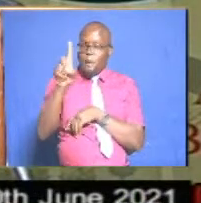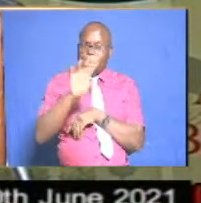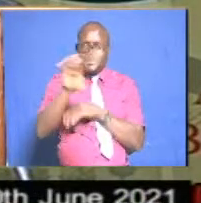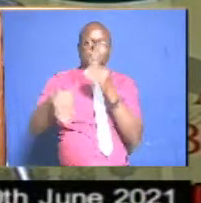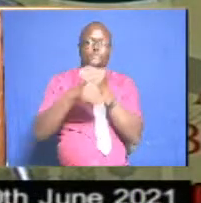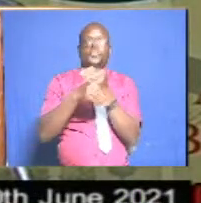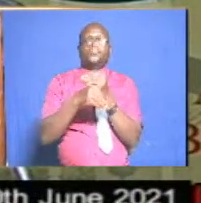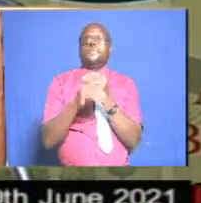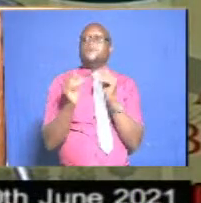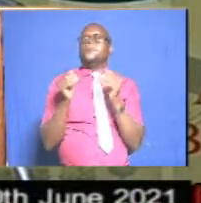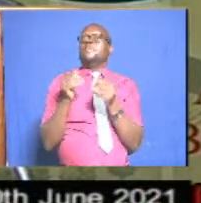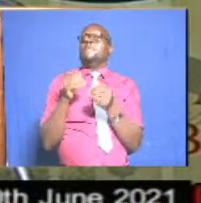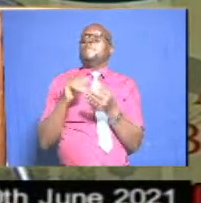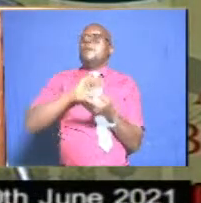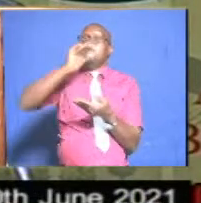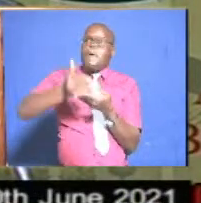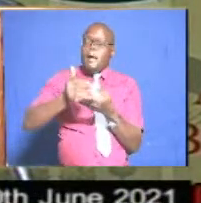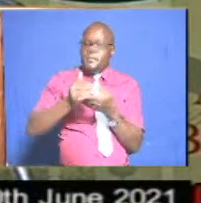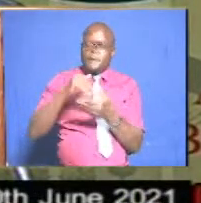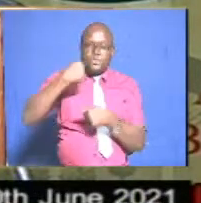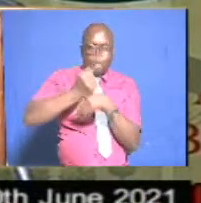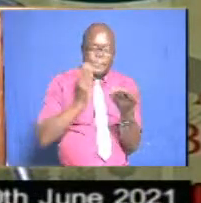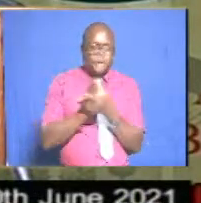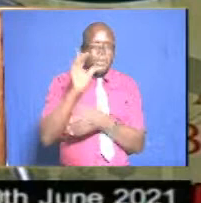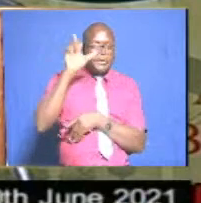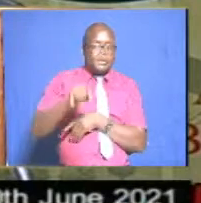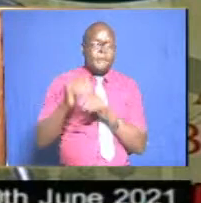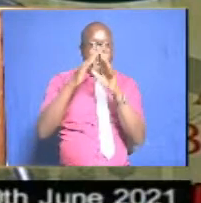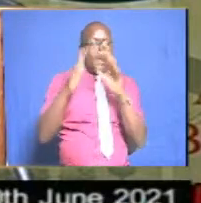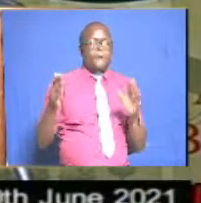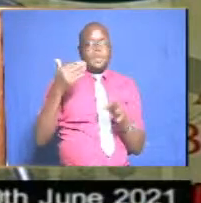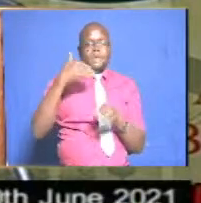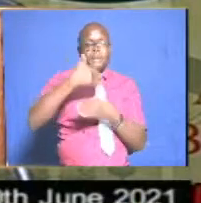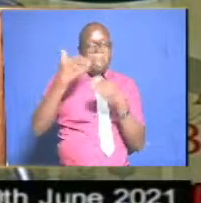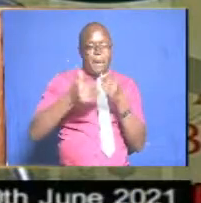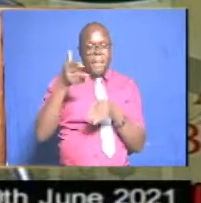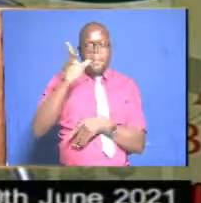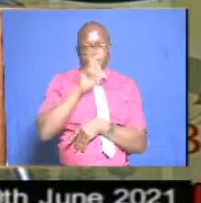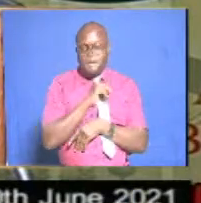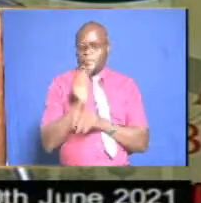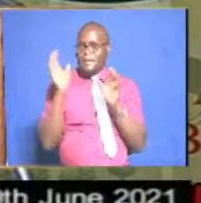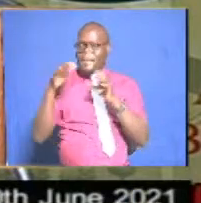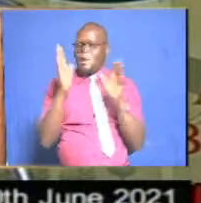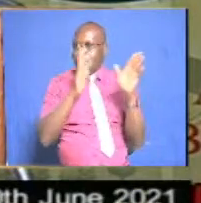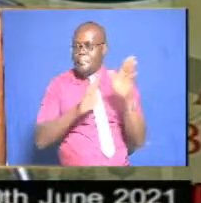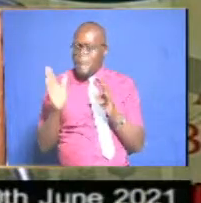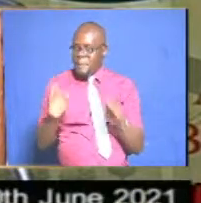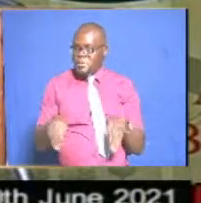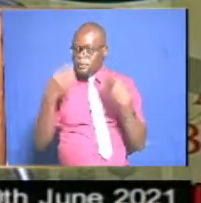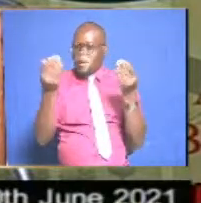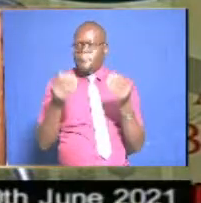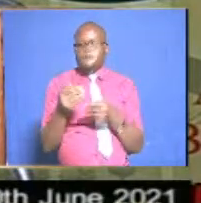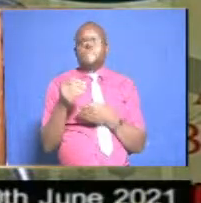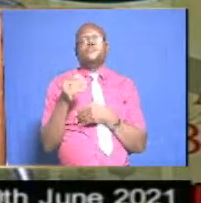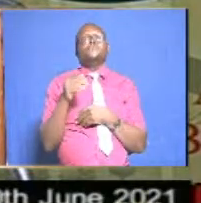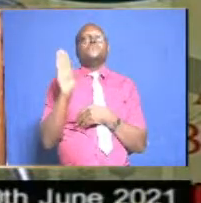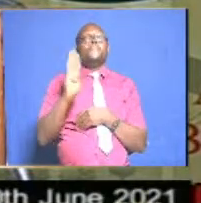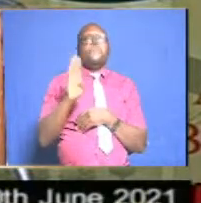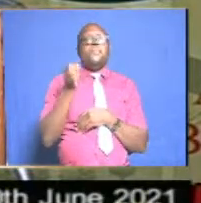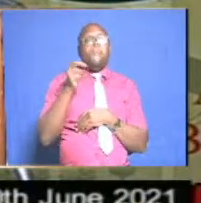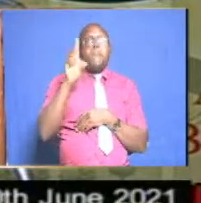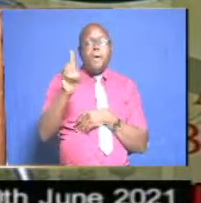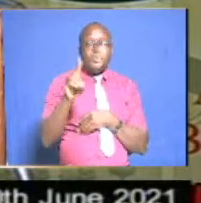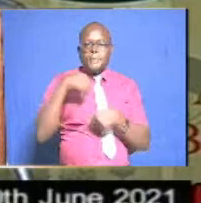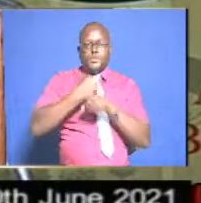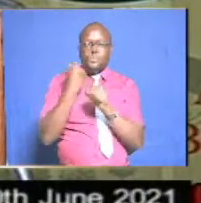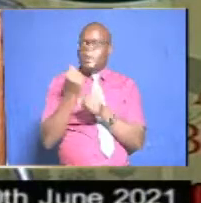financing for its affordable housing finance objective. Consequently, the company plans to issue green bonds to finance